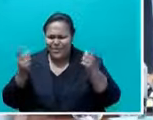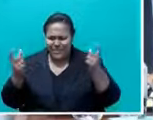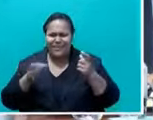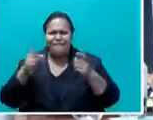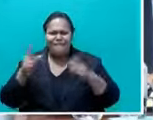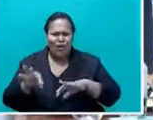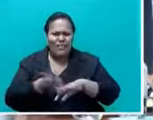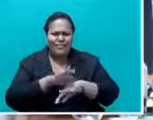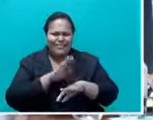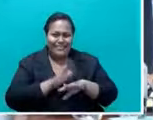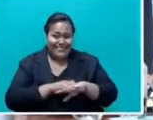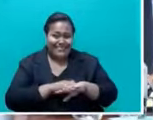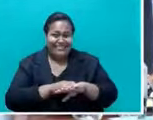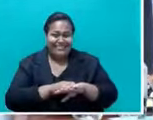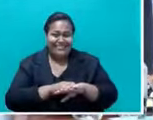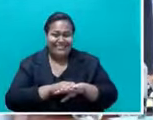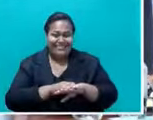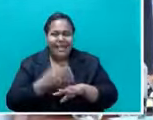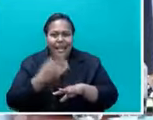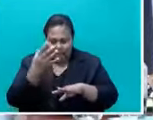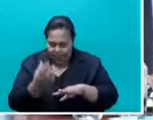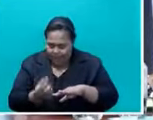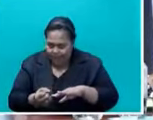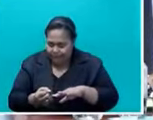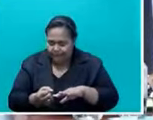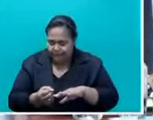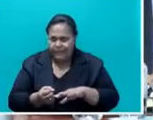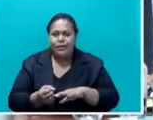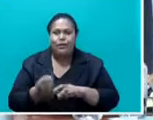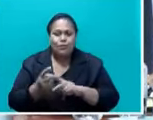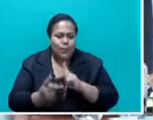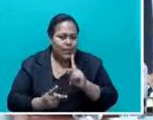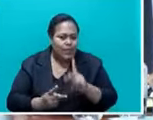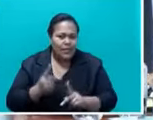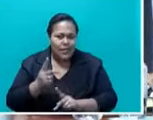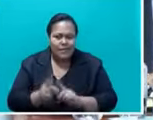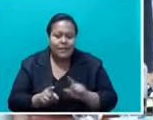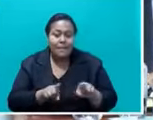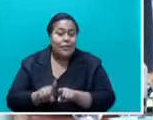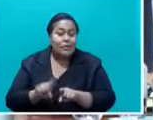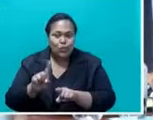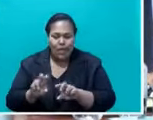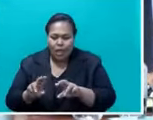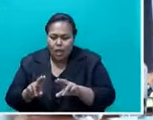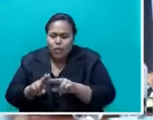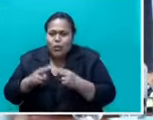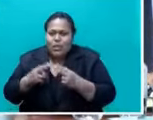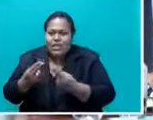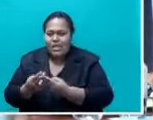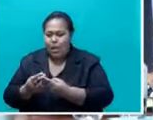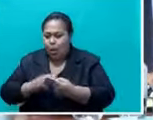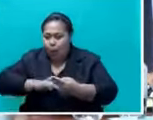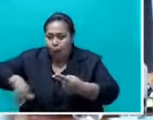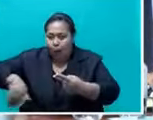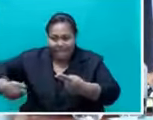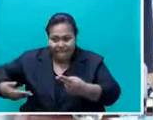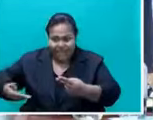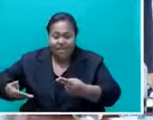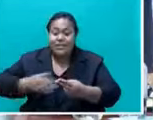of matrimony, which encourages unity from the wife and children to have one family name. And usually